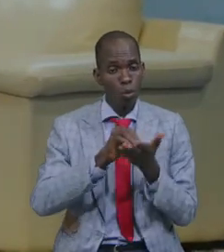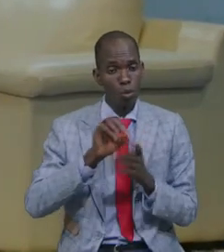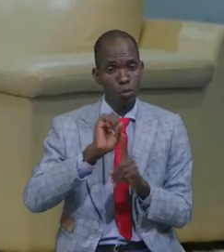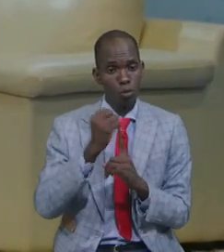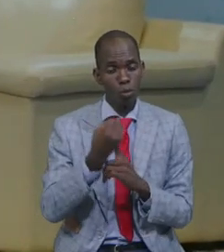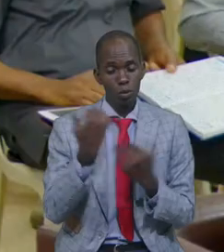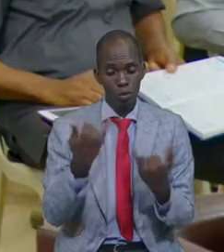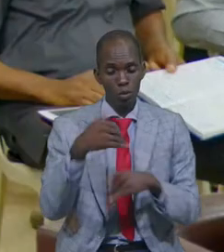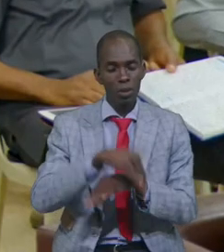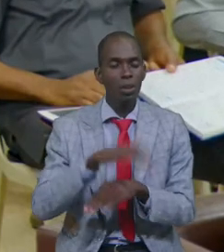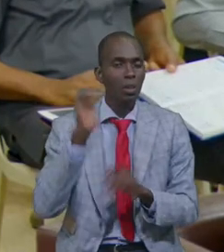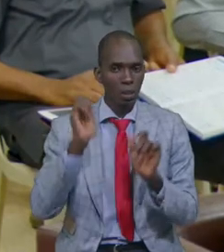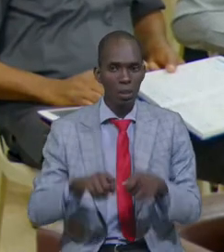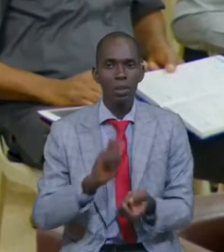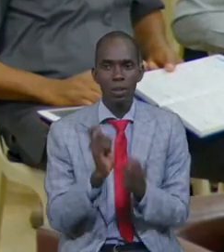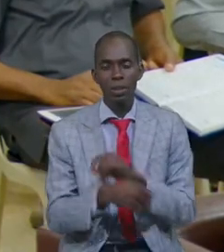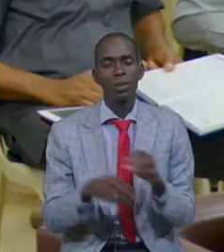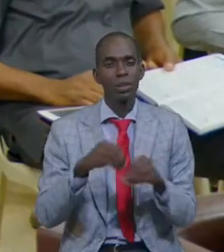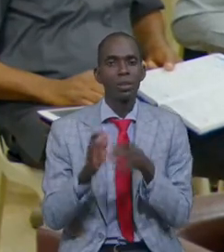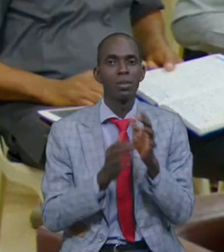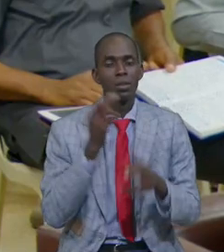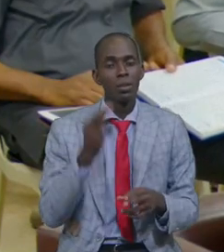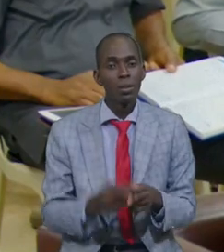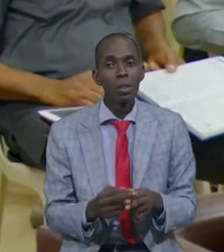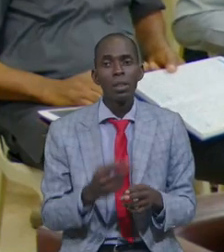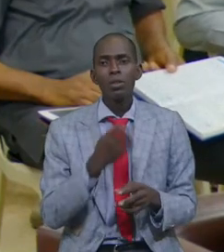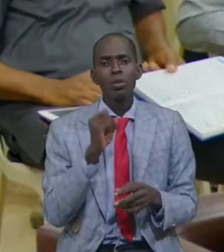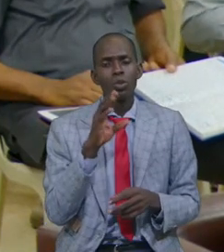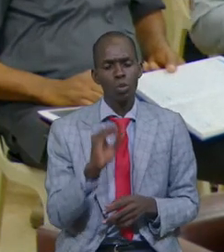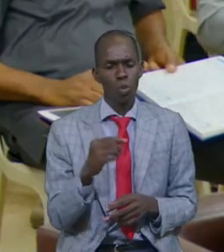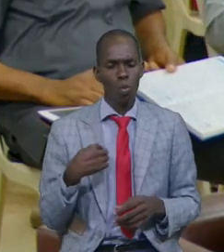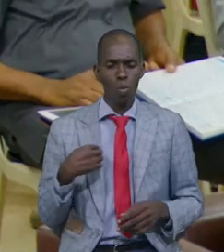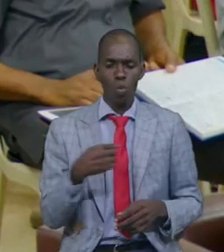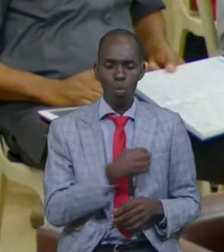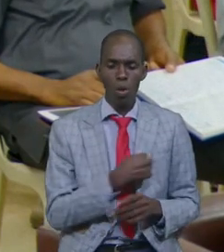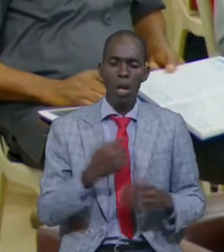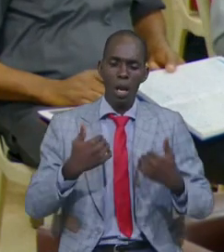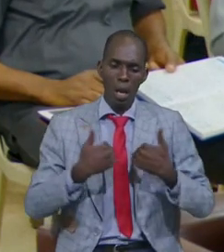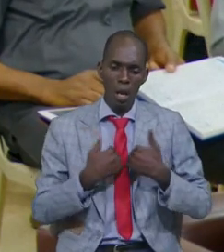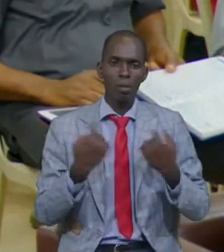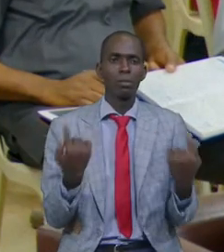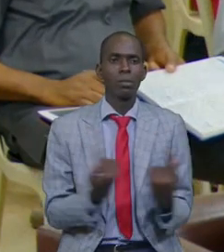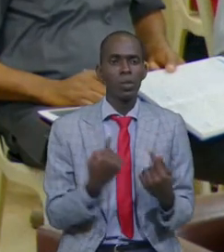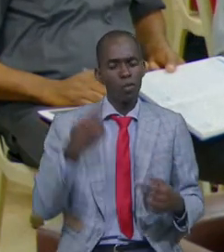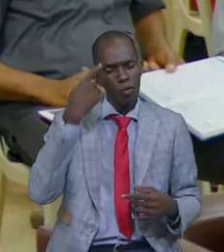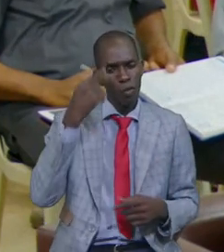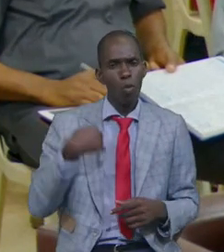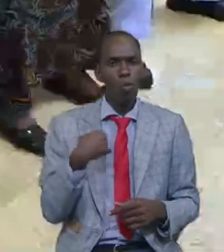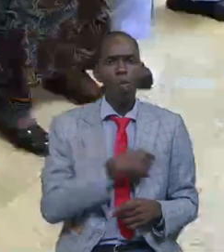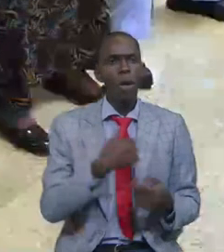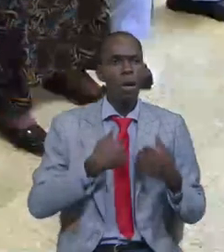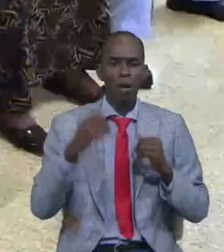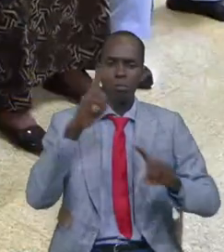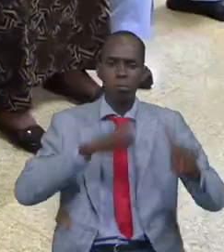tonight will change. So they said, we have sinned, for we have spoken against